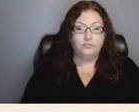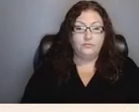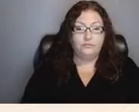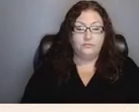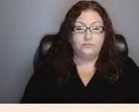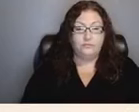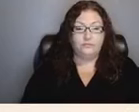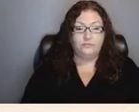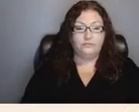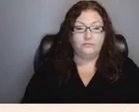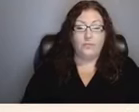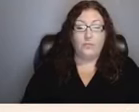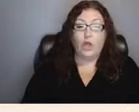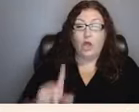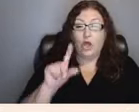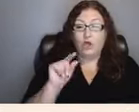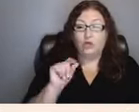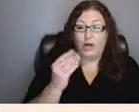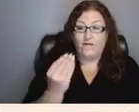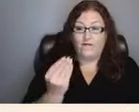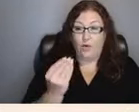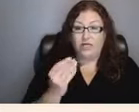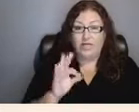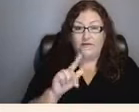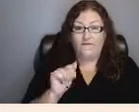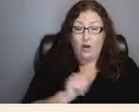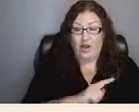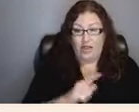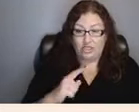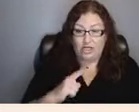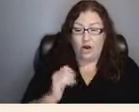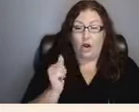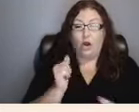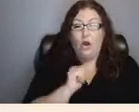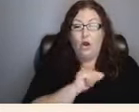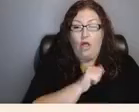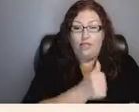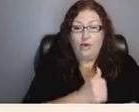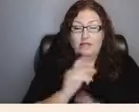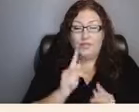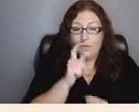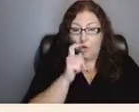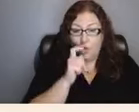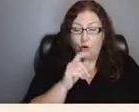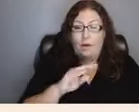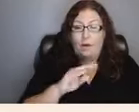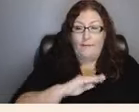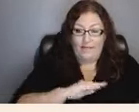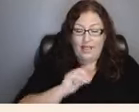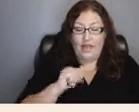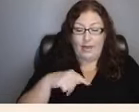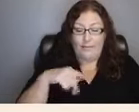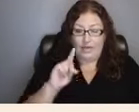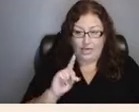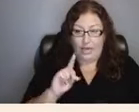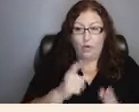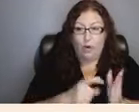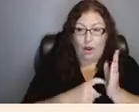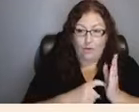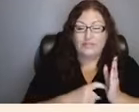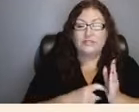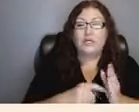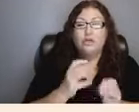The 2014 Florida legislature authorized individuals who meet the APD eligibility requirements to receive home